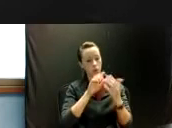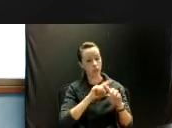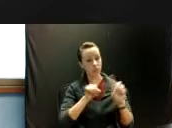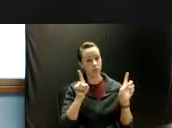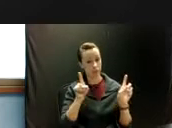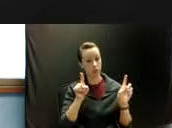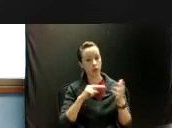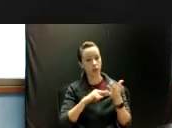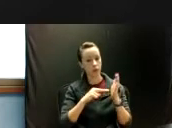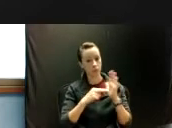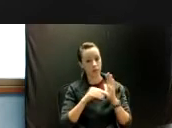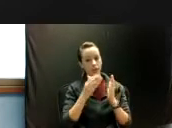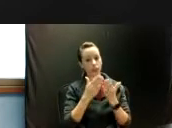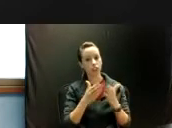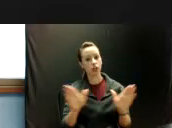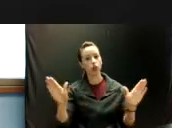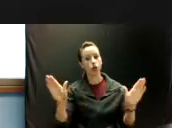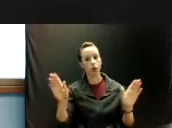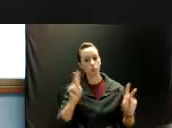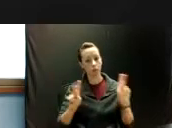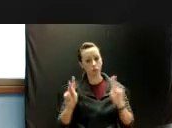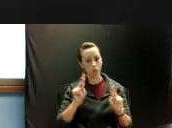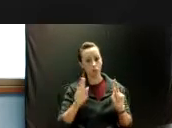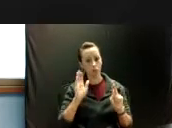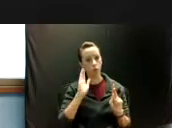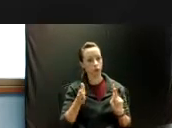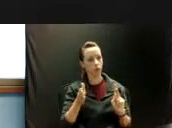then the general population would kind of get what mental